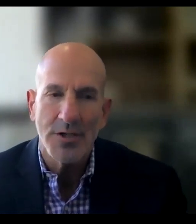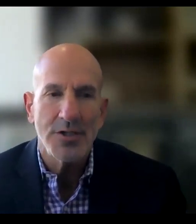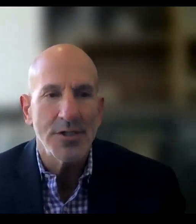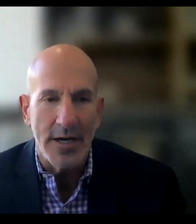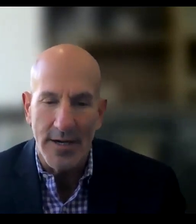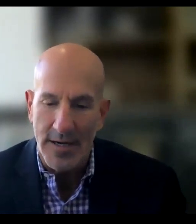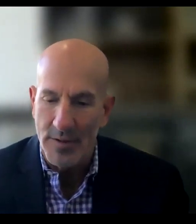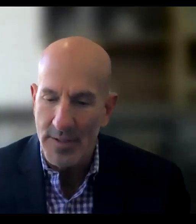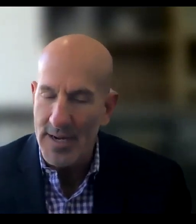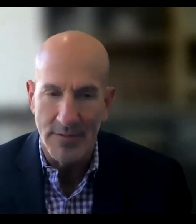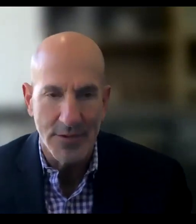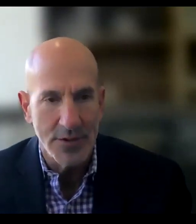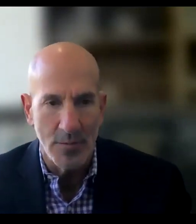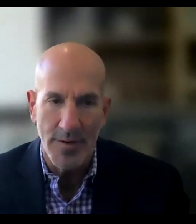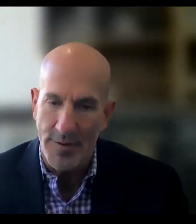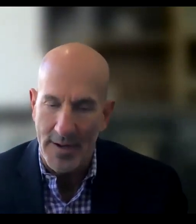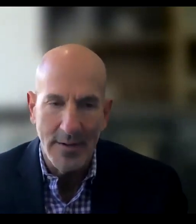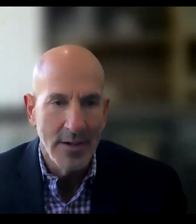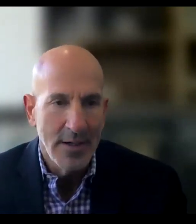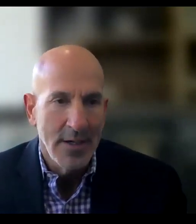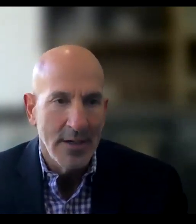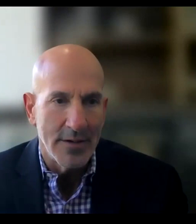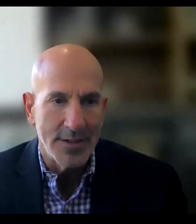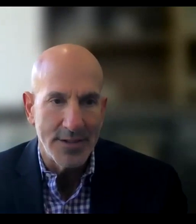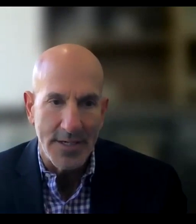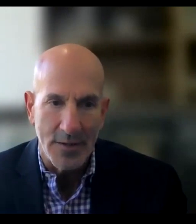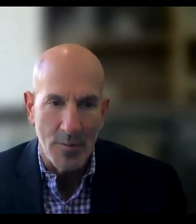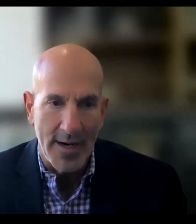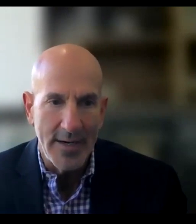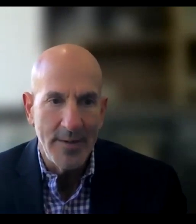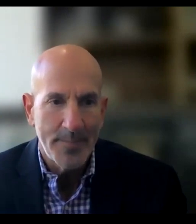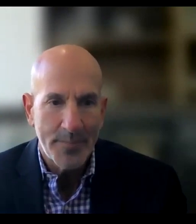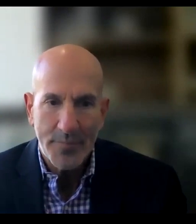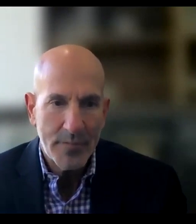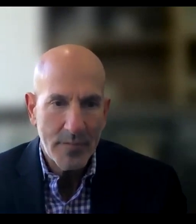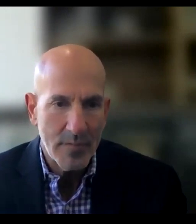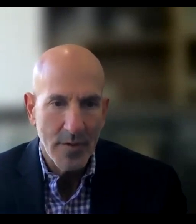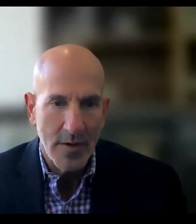needs trusts and ABLE accounts. So with that, let's take it away.